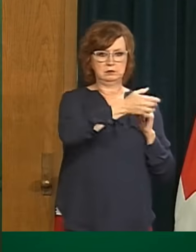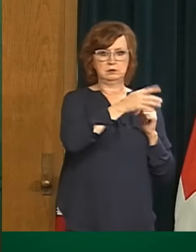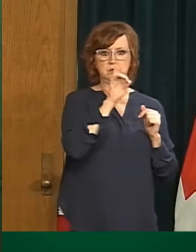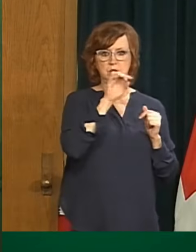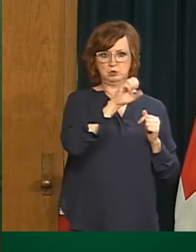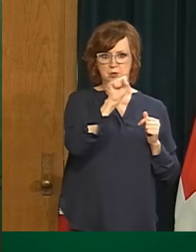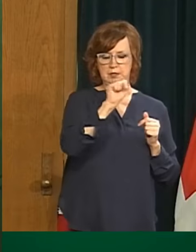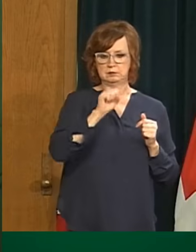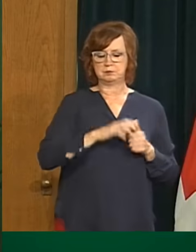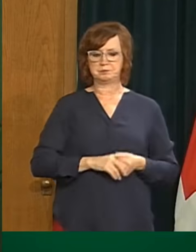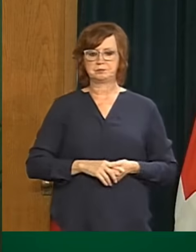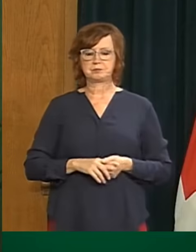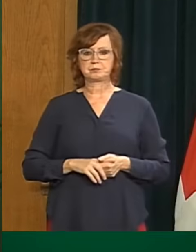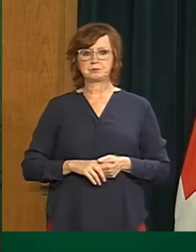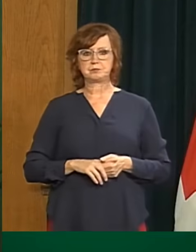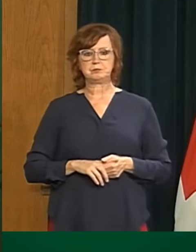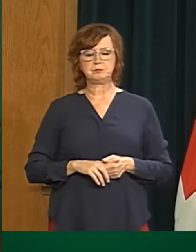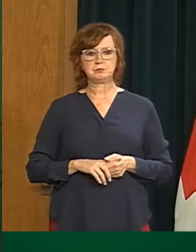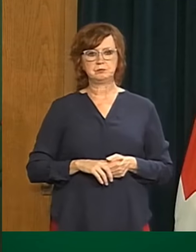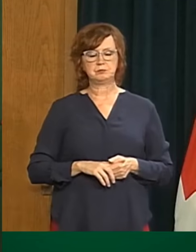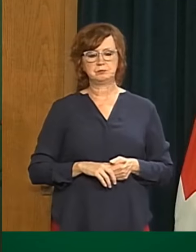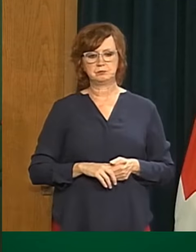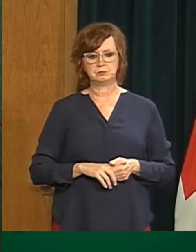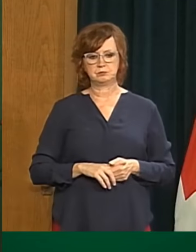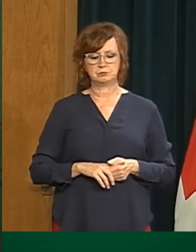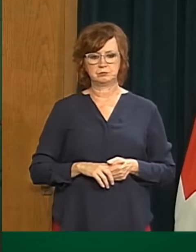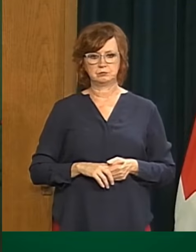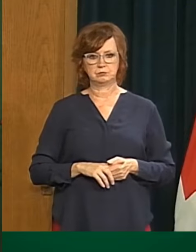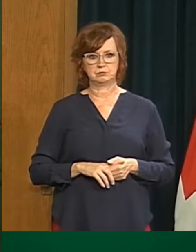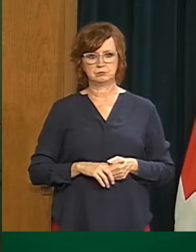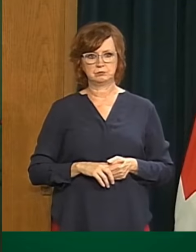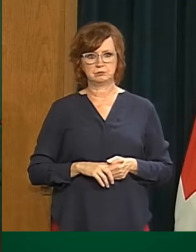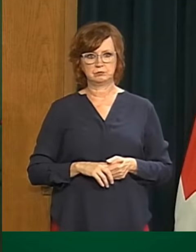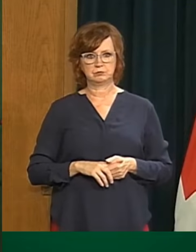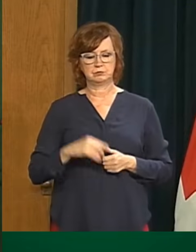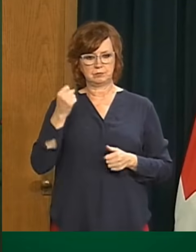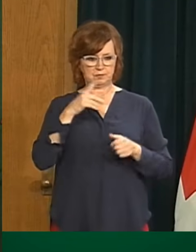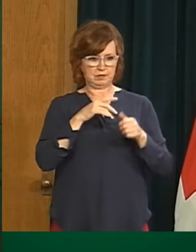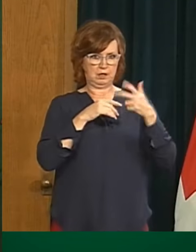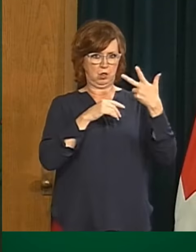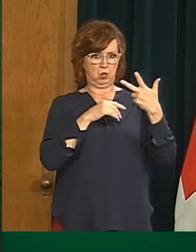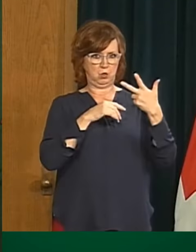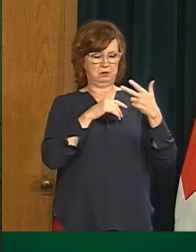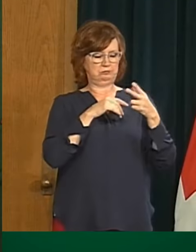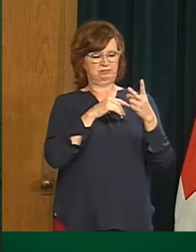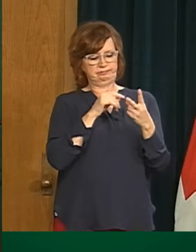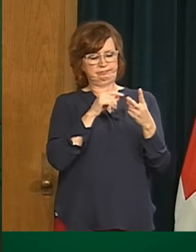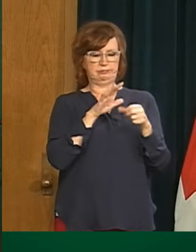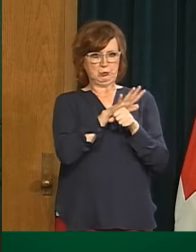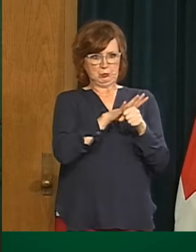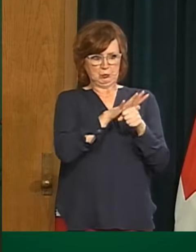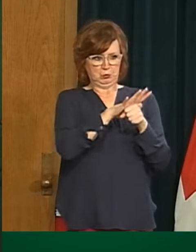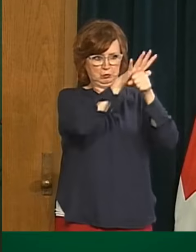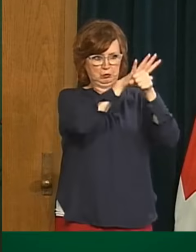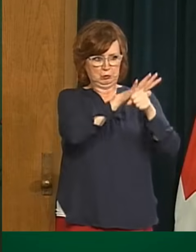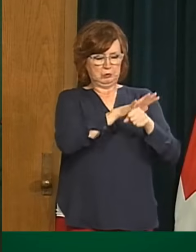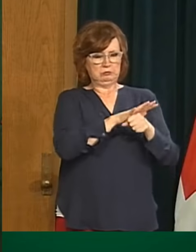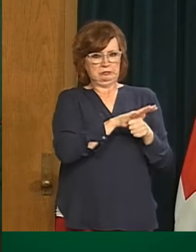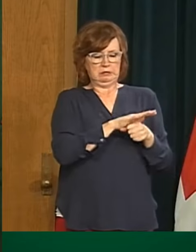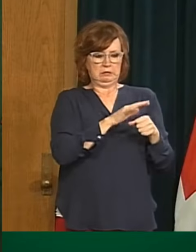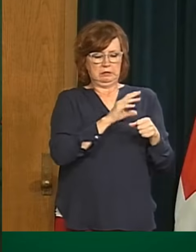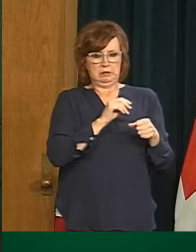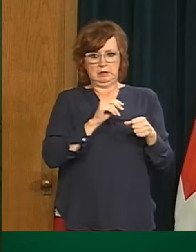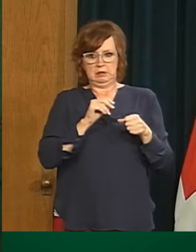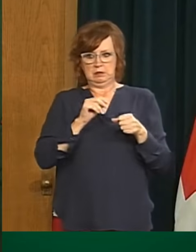the outbreaks are very localized, and also none of the reopen plan has even been initiated yet.